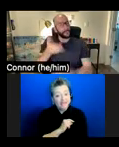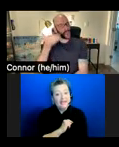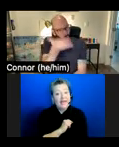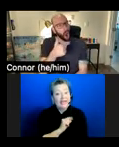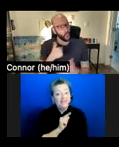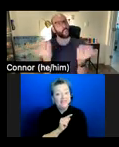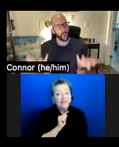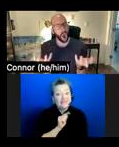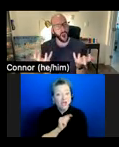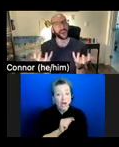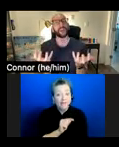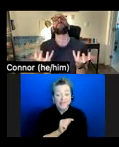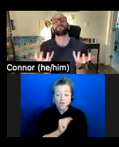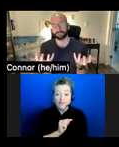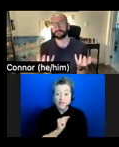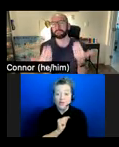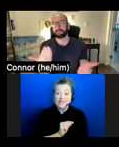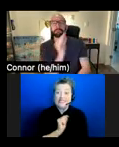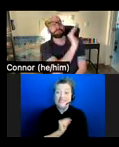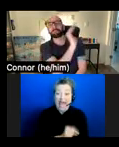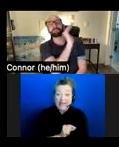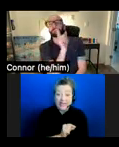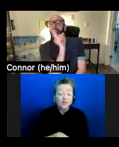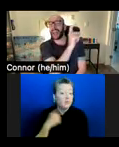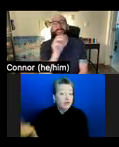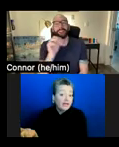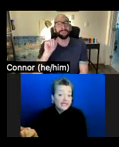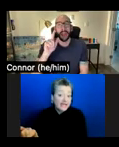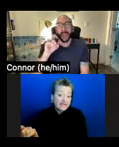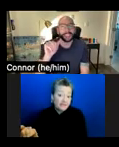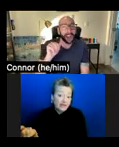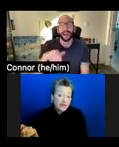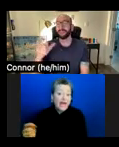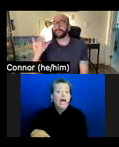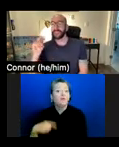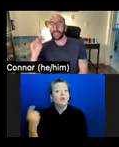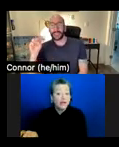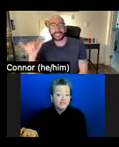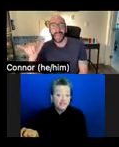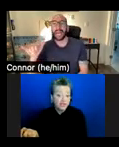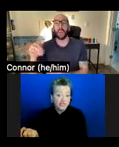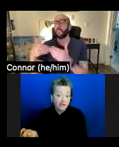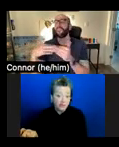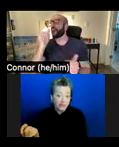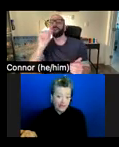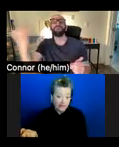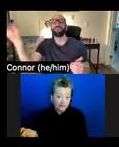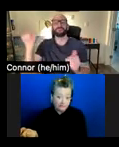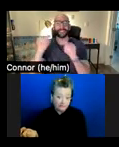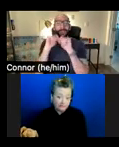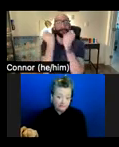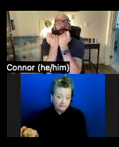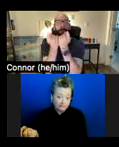hashtags, and if there is a topic that you really want to see added, you can always contact an admin and request that a new channel be